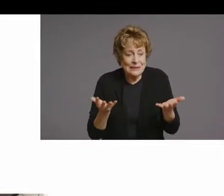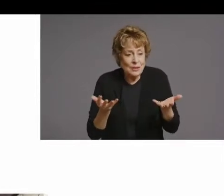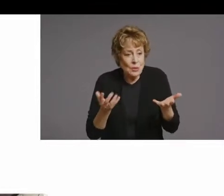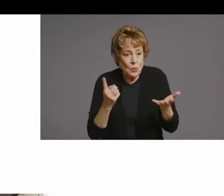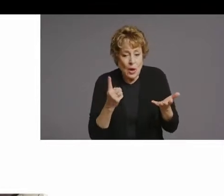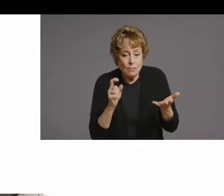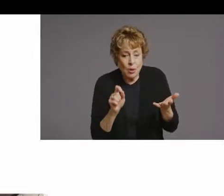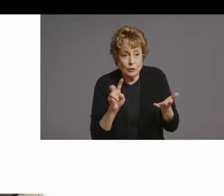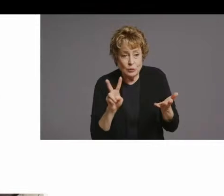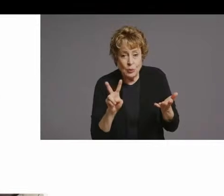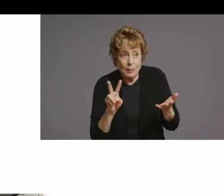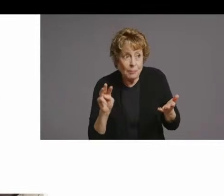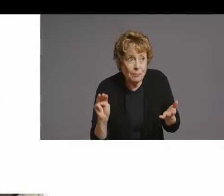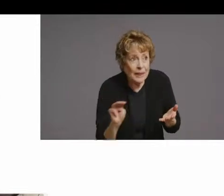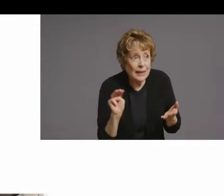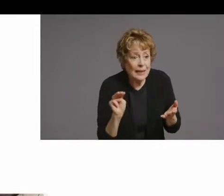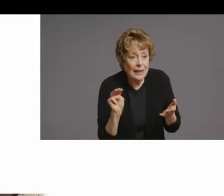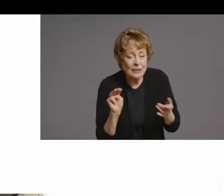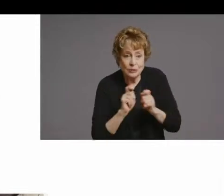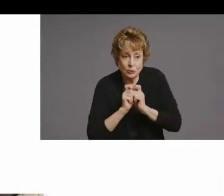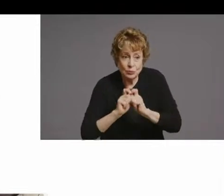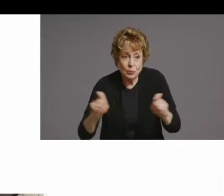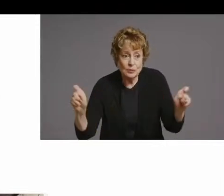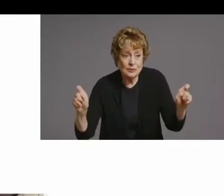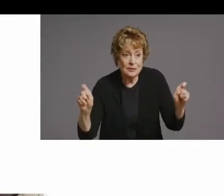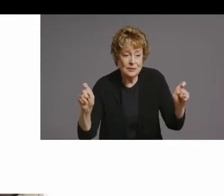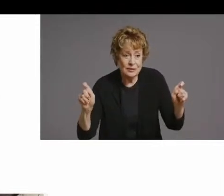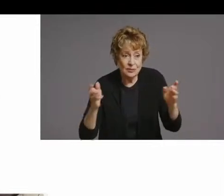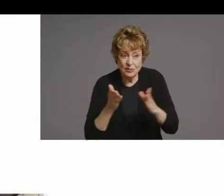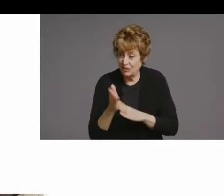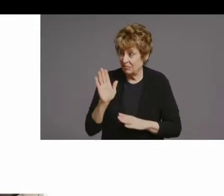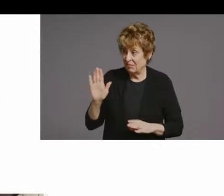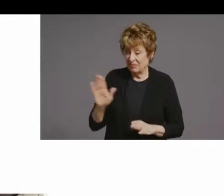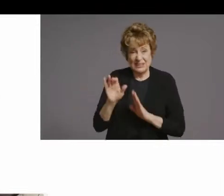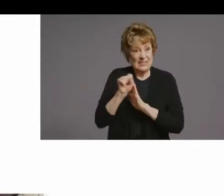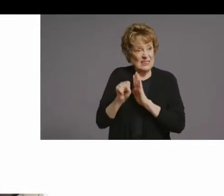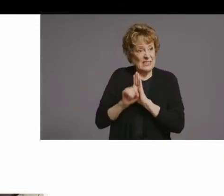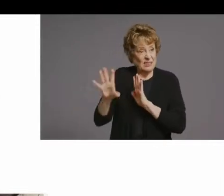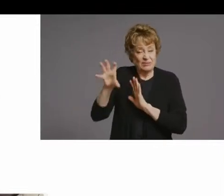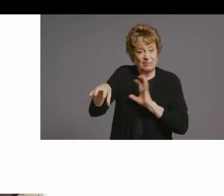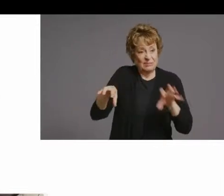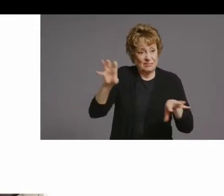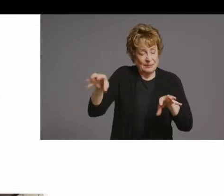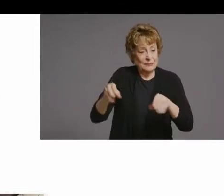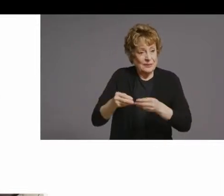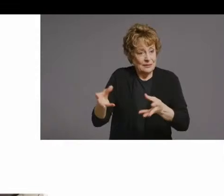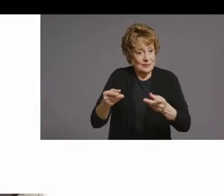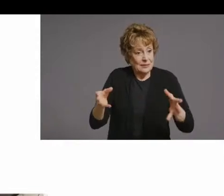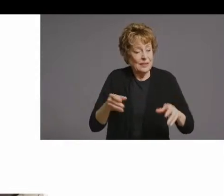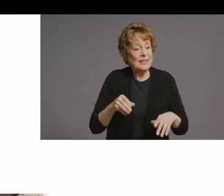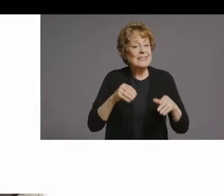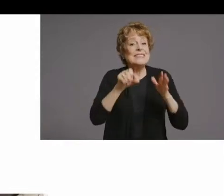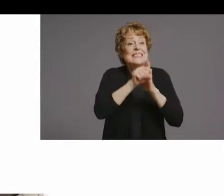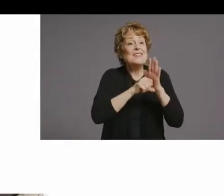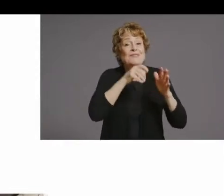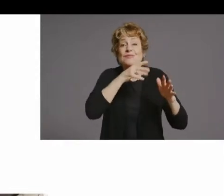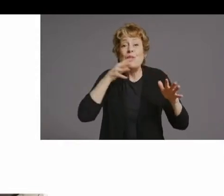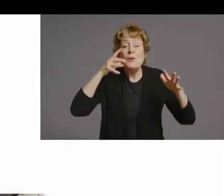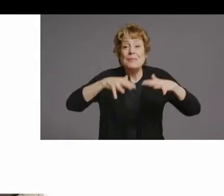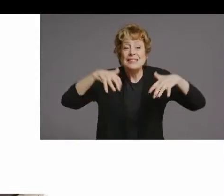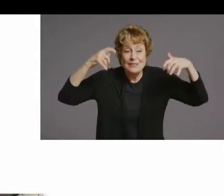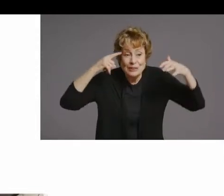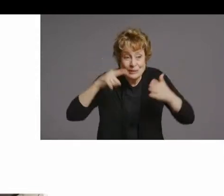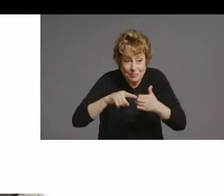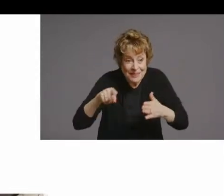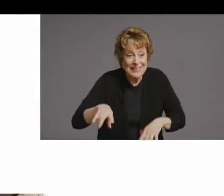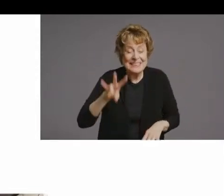1.2 million doses since January 11th. State Farm Stadium has administered over 750,000